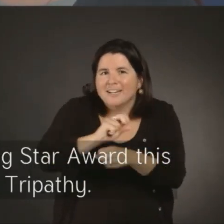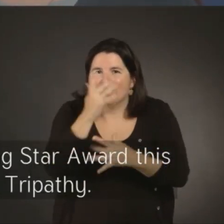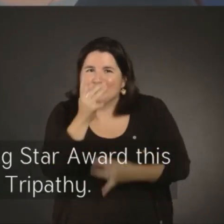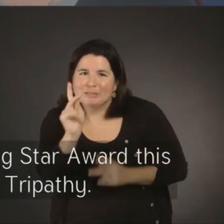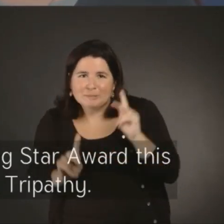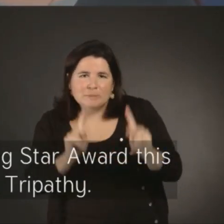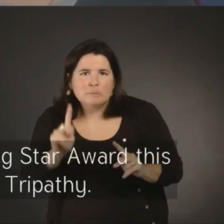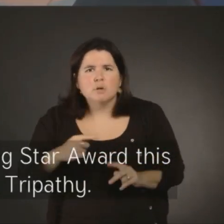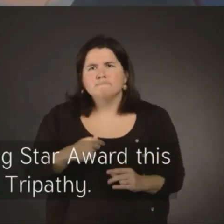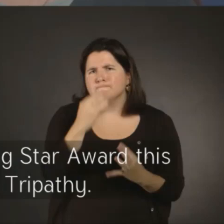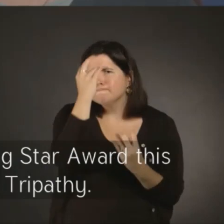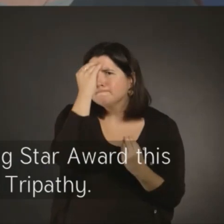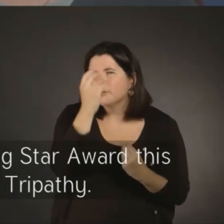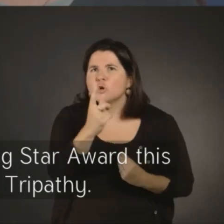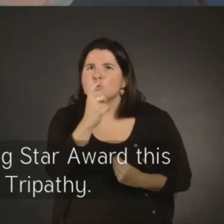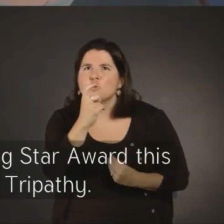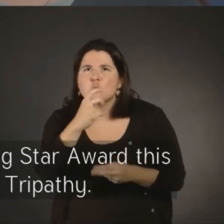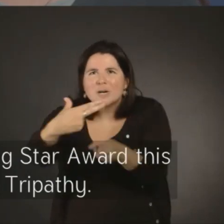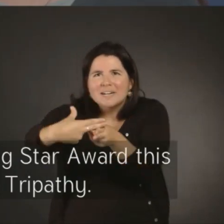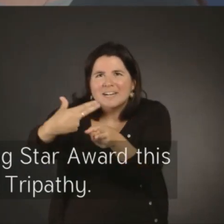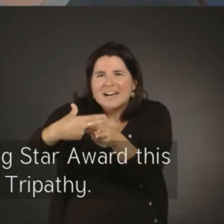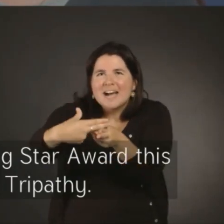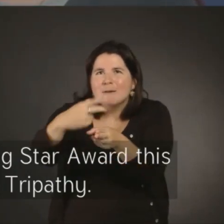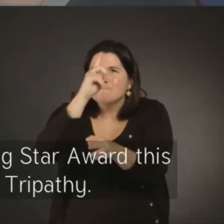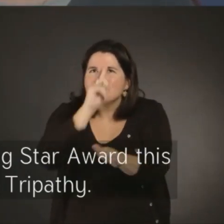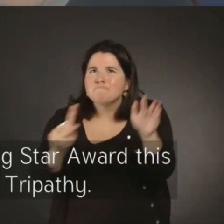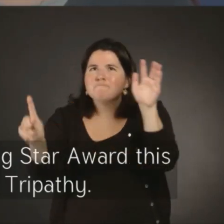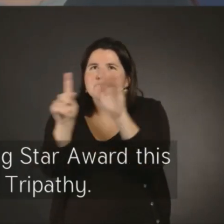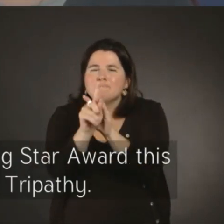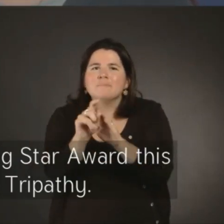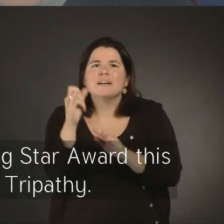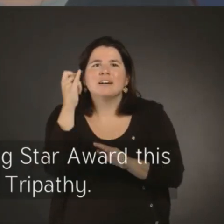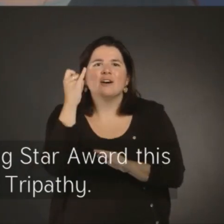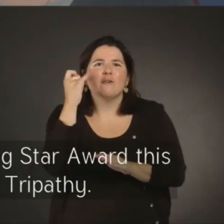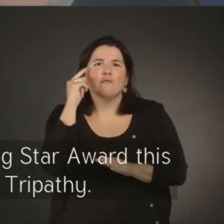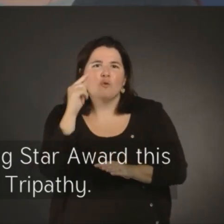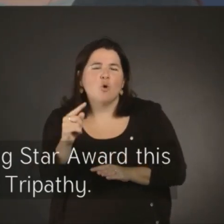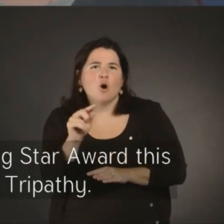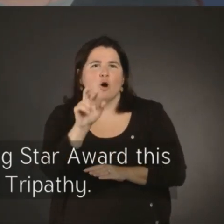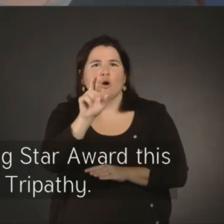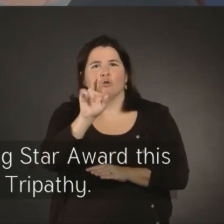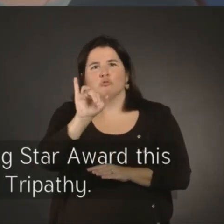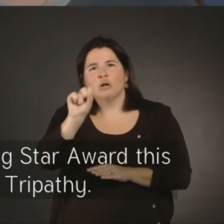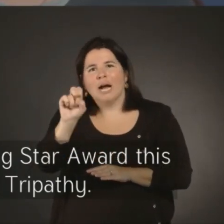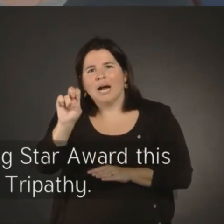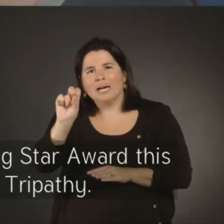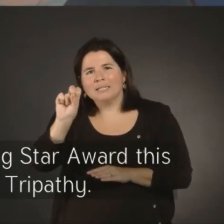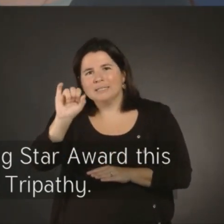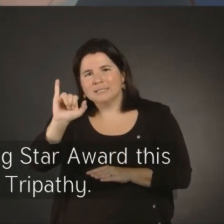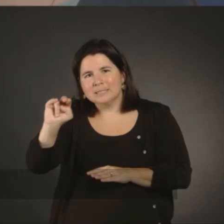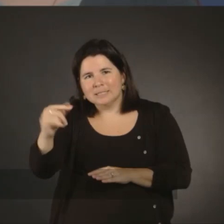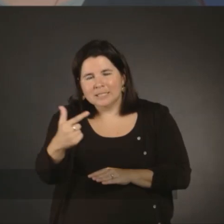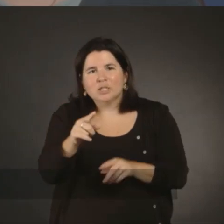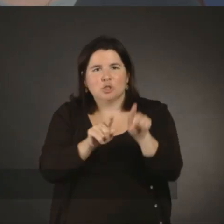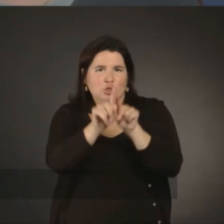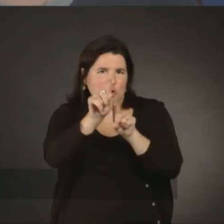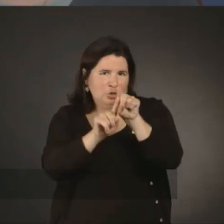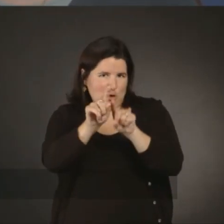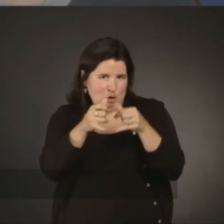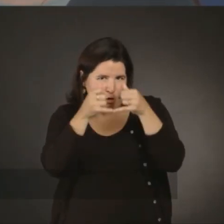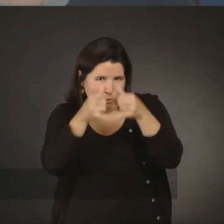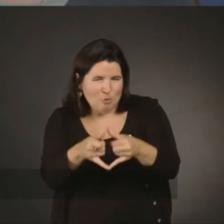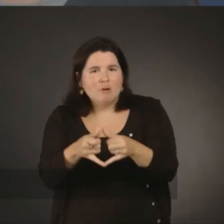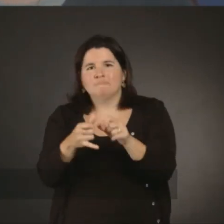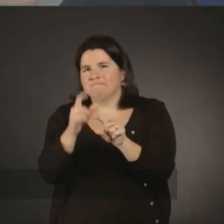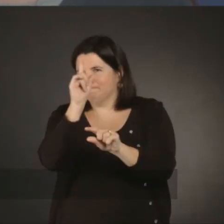to nominate for the Rising Star Award this year, one particular person came to mind, David Tripathy. When I